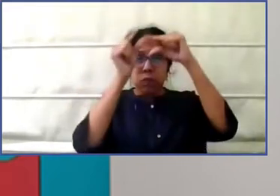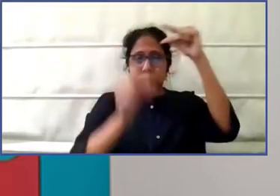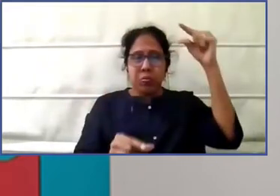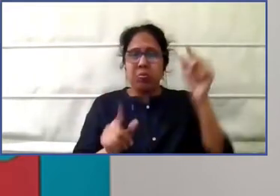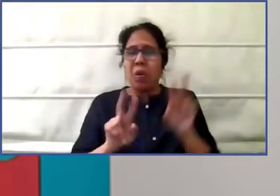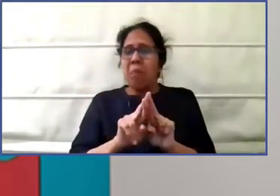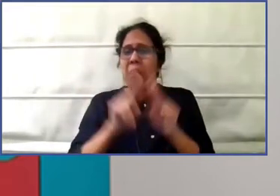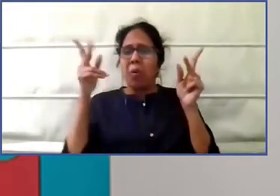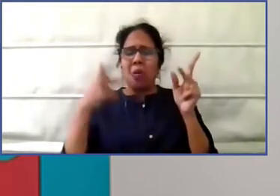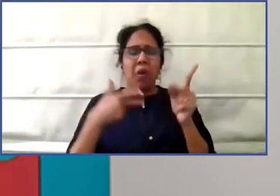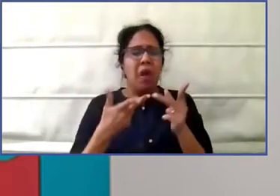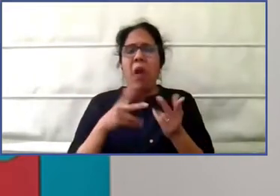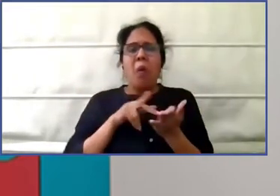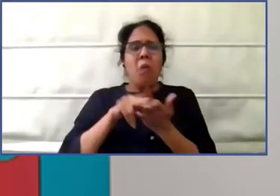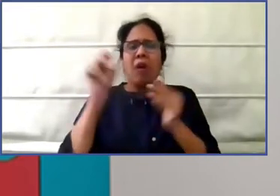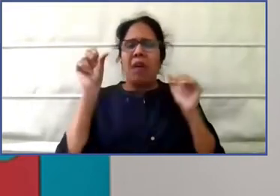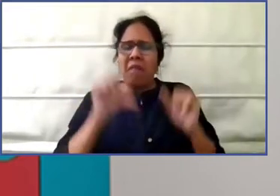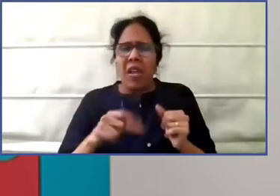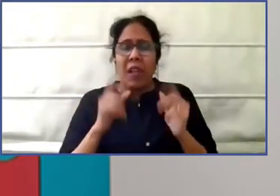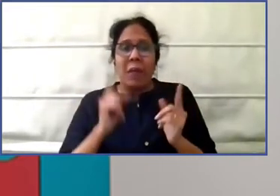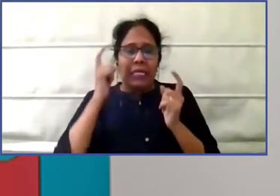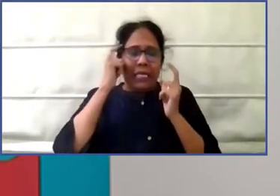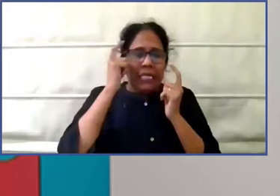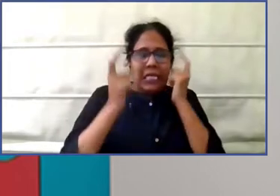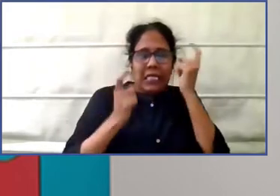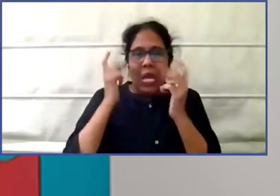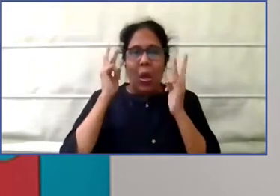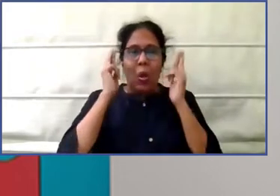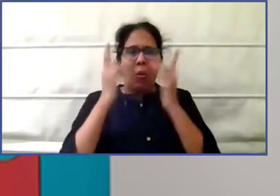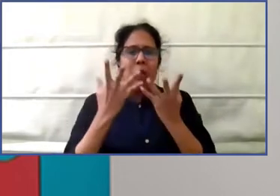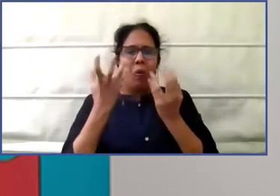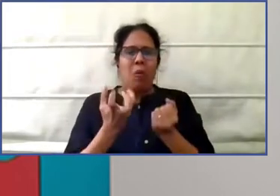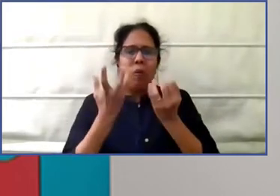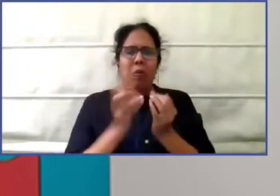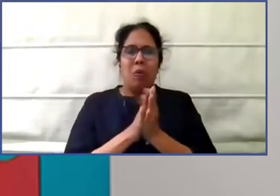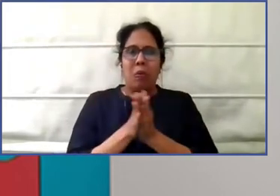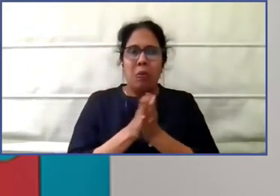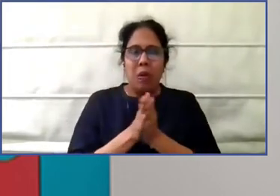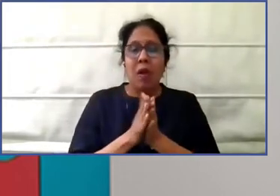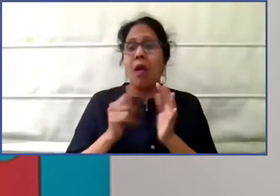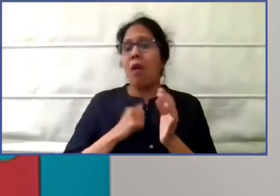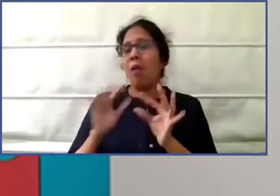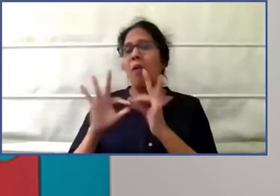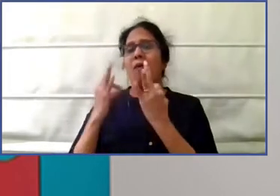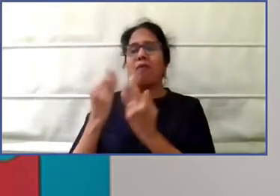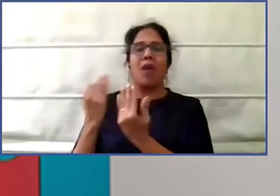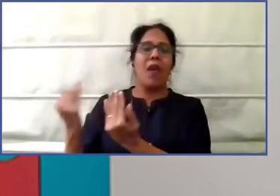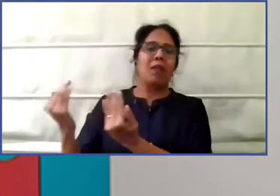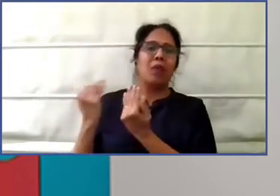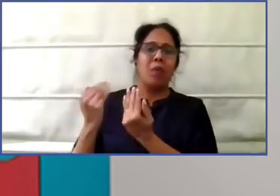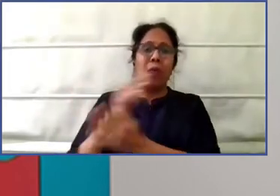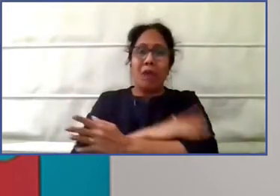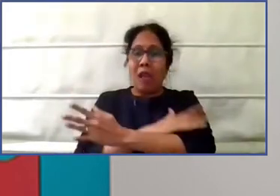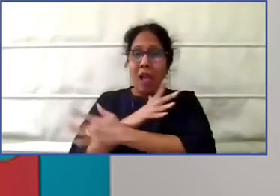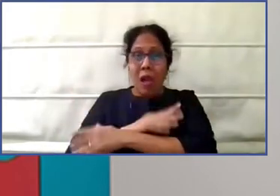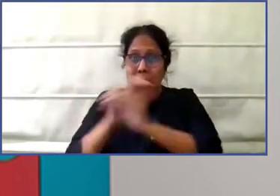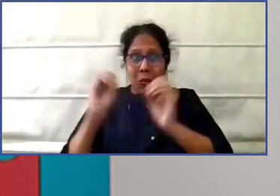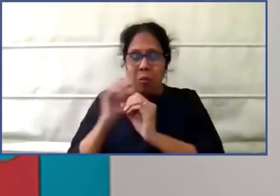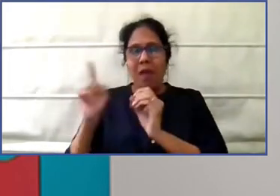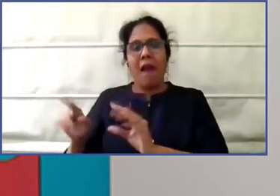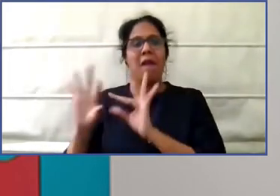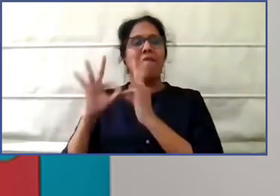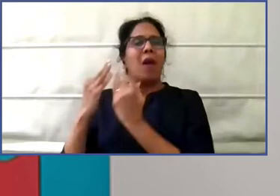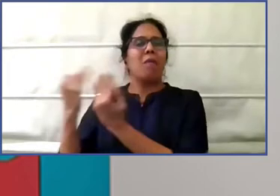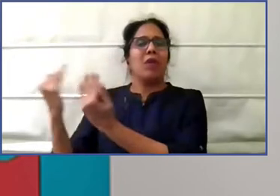poor. Fortunately, I had a great family that became the hands and legs I didn't have. After a year and a half, it hit me